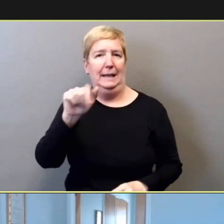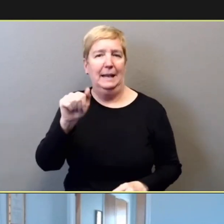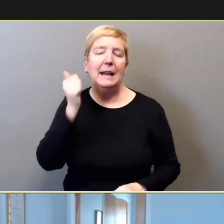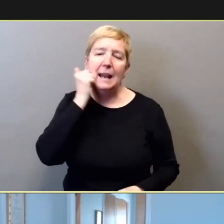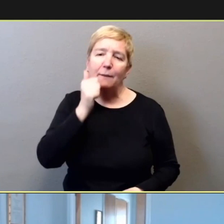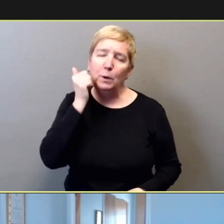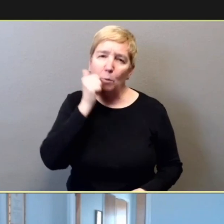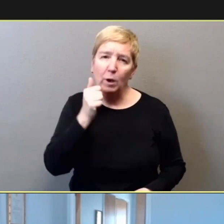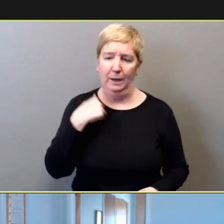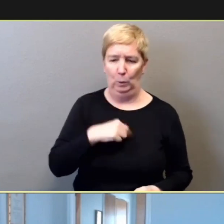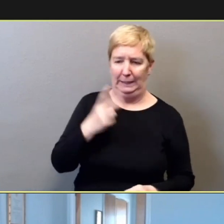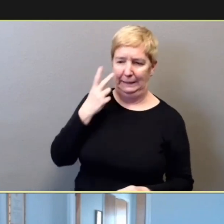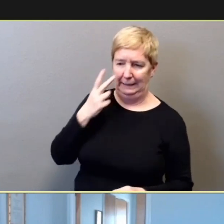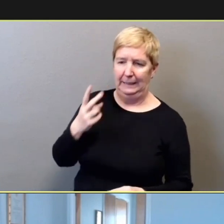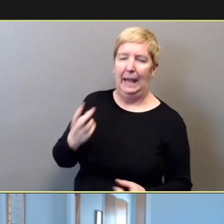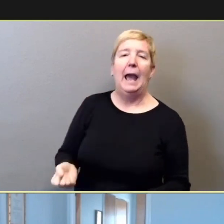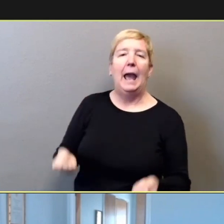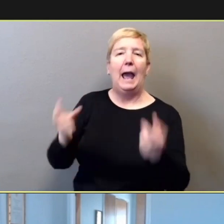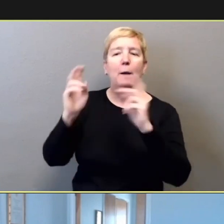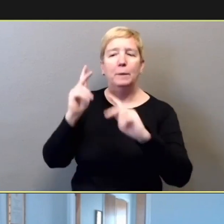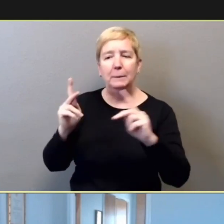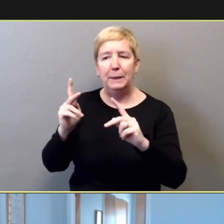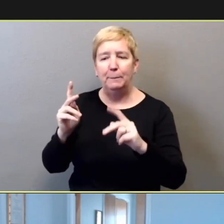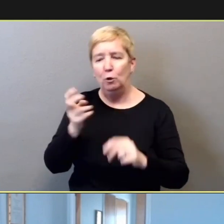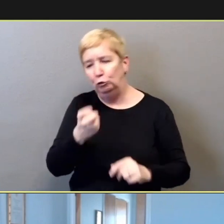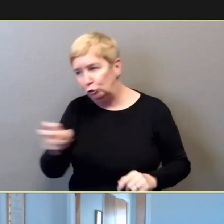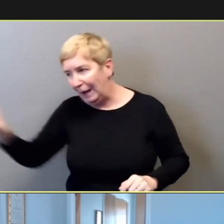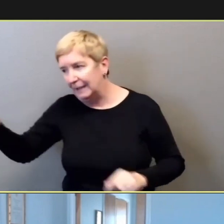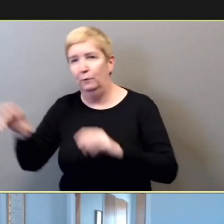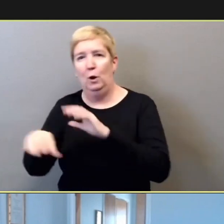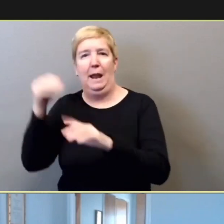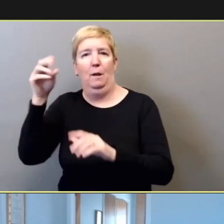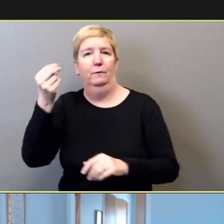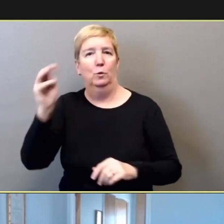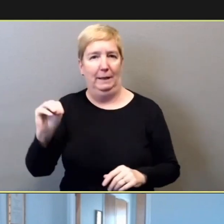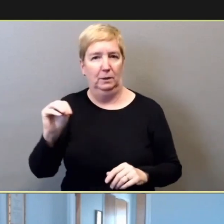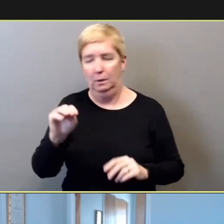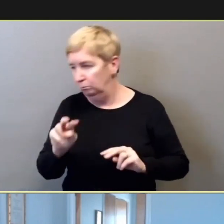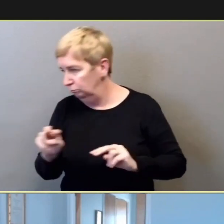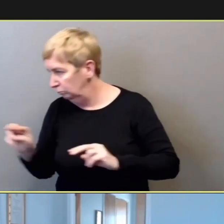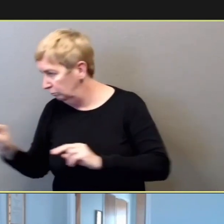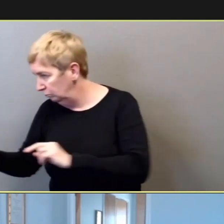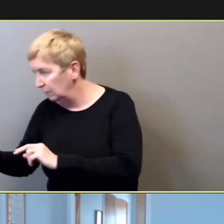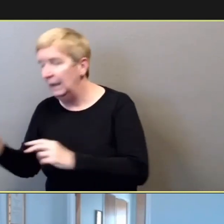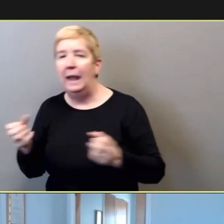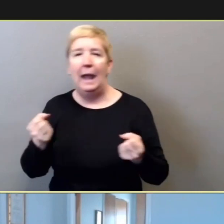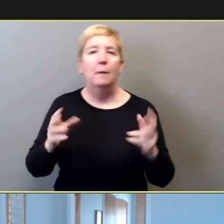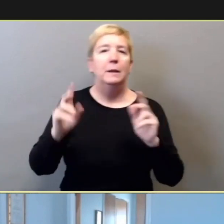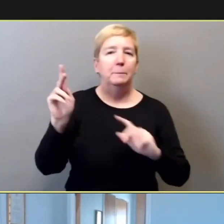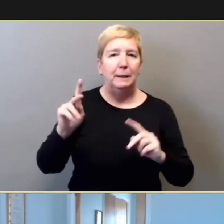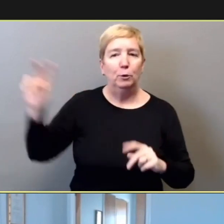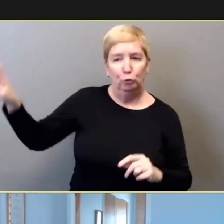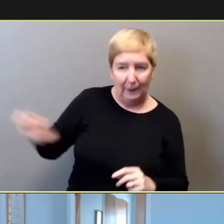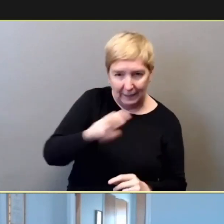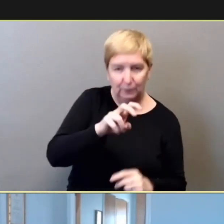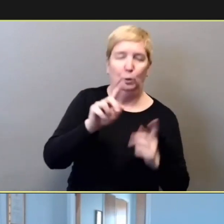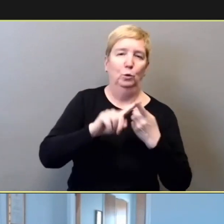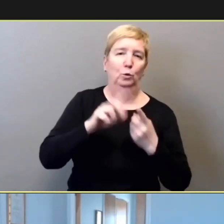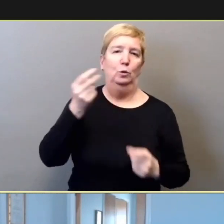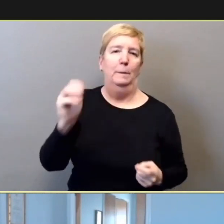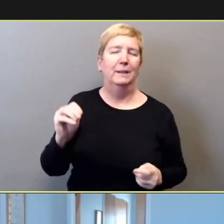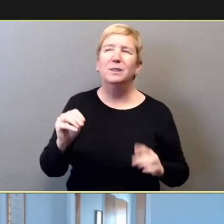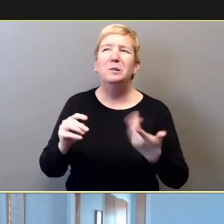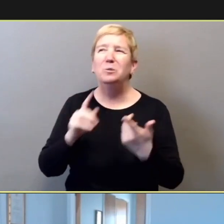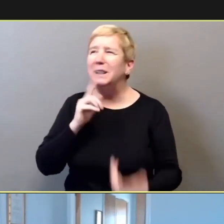see how many people are being transferred out of New Mexico. In particular, we also can track how many people are transferred in. You know, it makes no sense